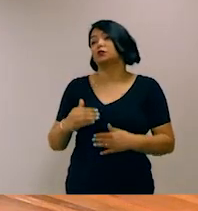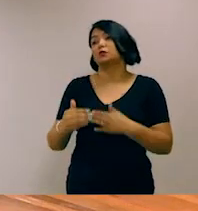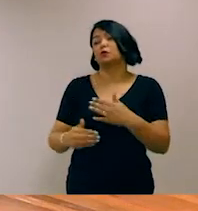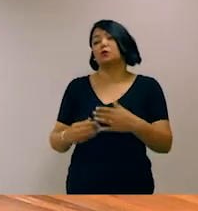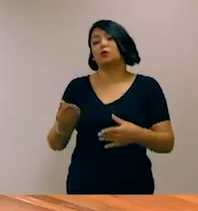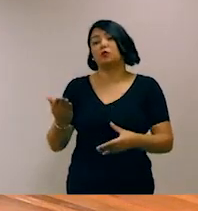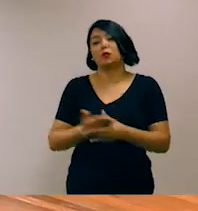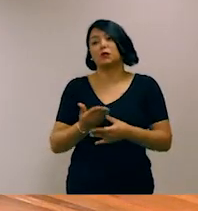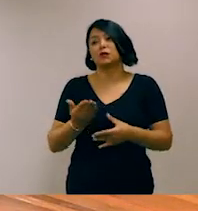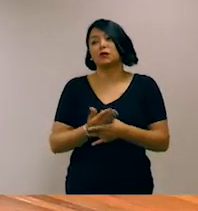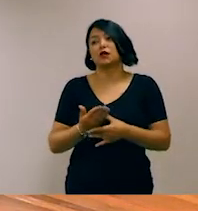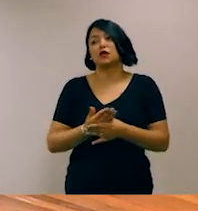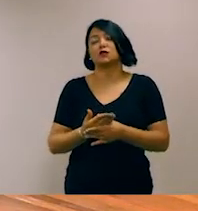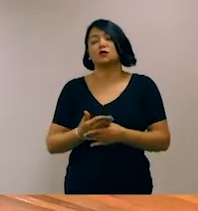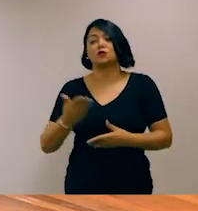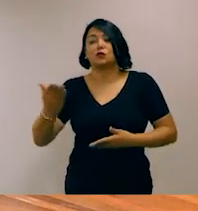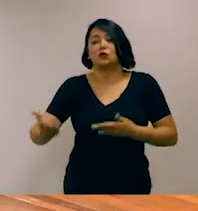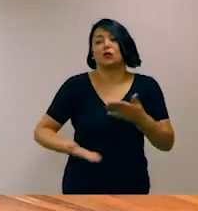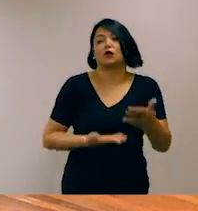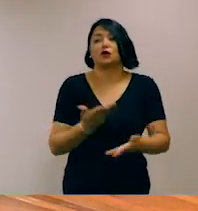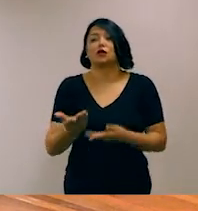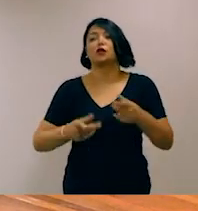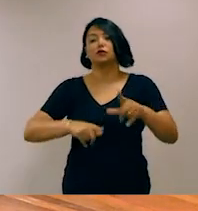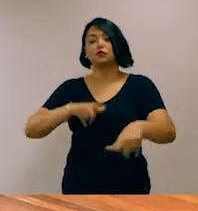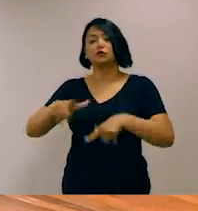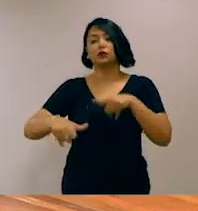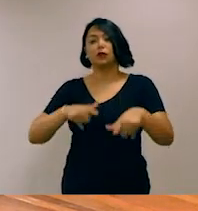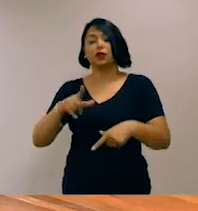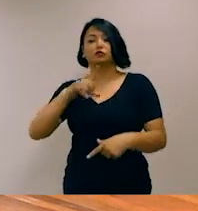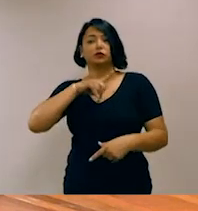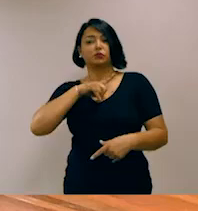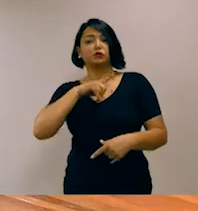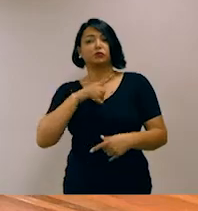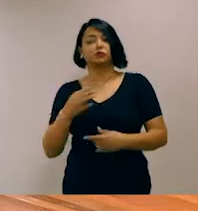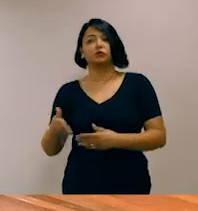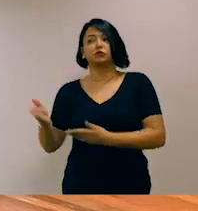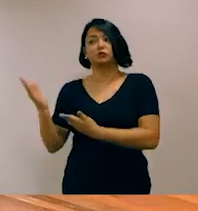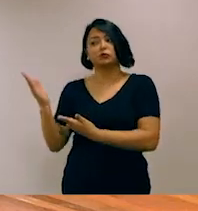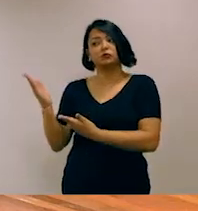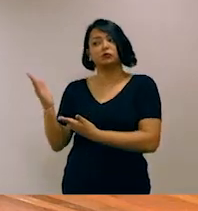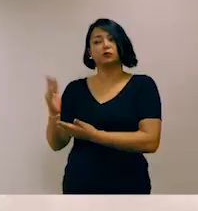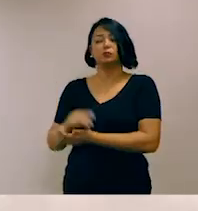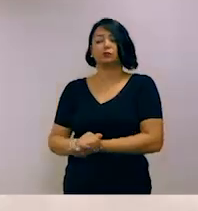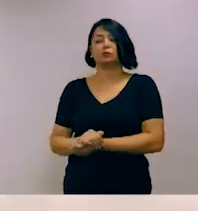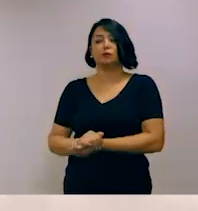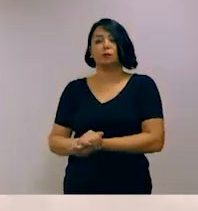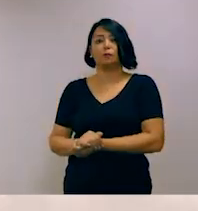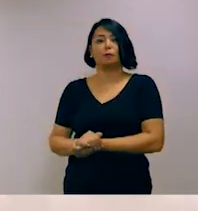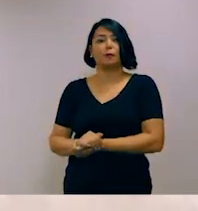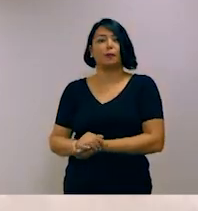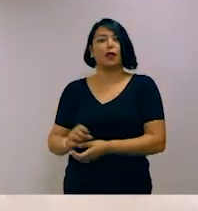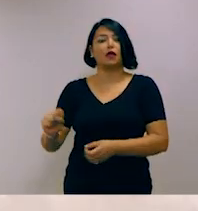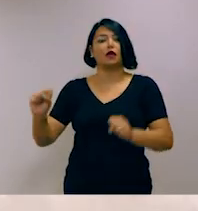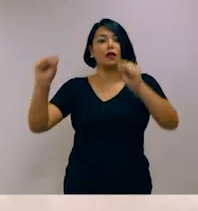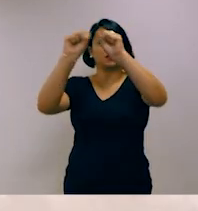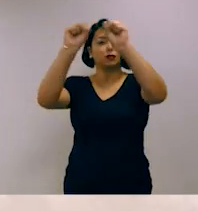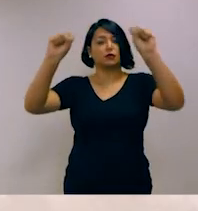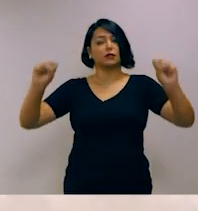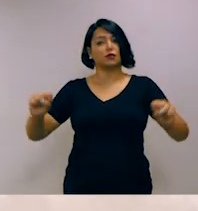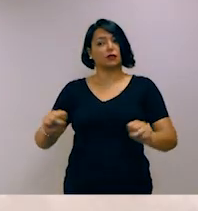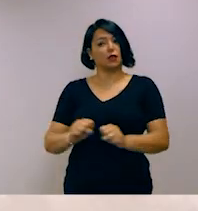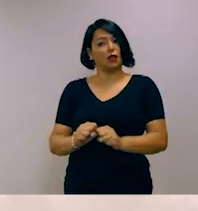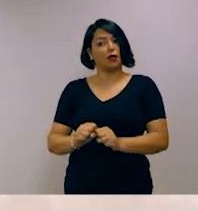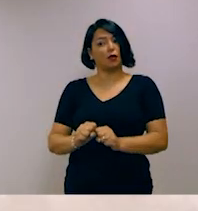business processes of all of the work that we did. So we have the